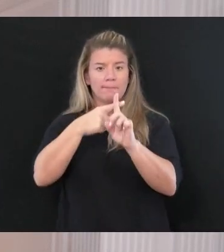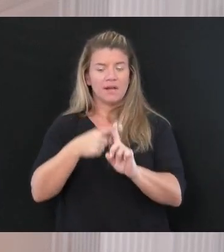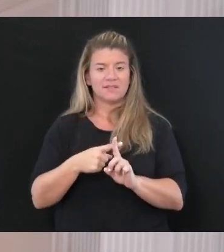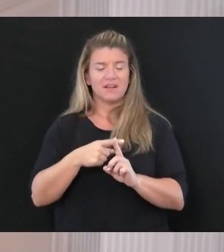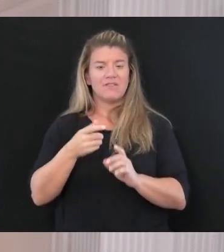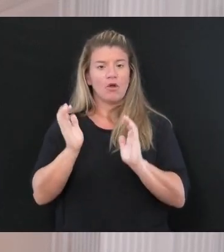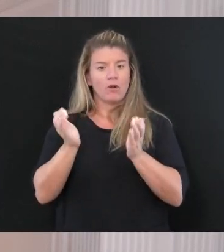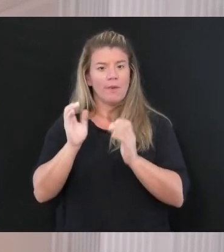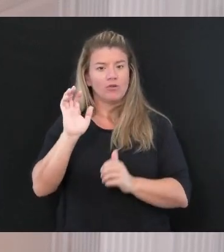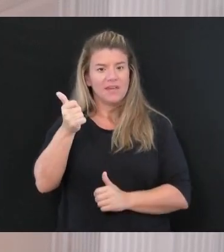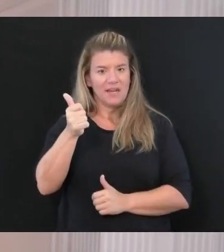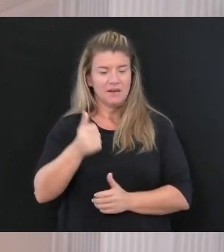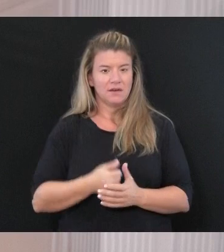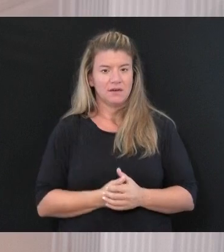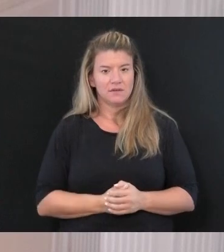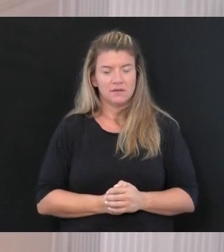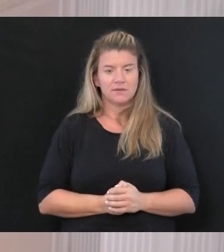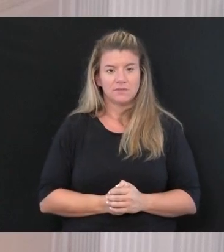than 10?